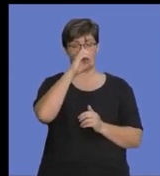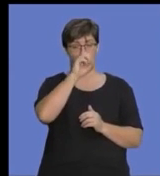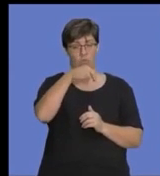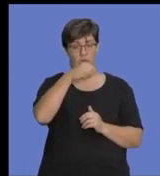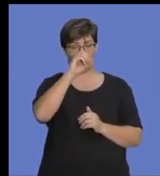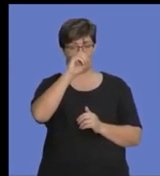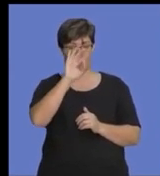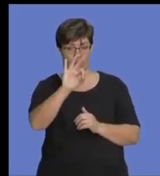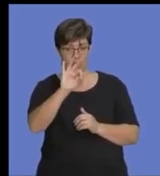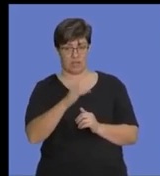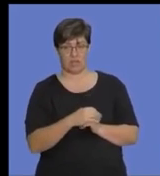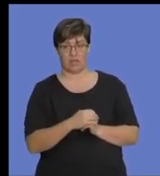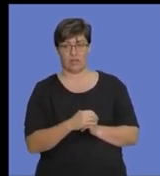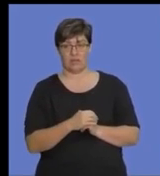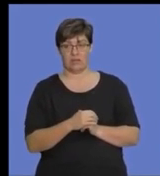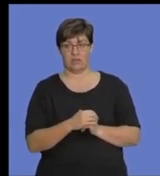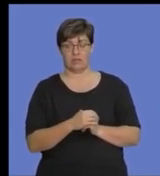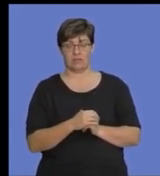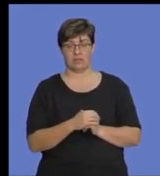the fraction